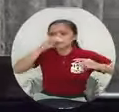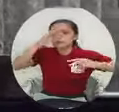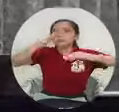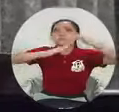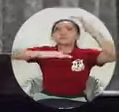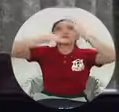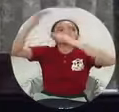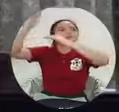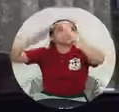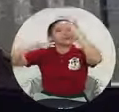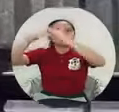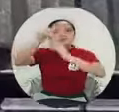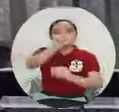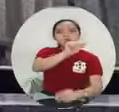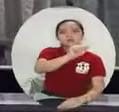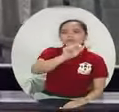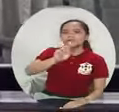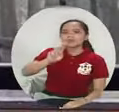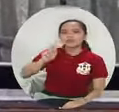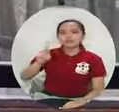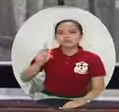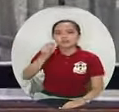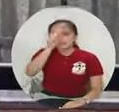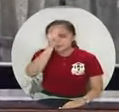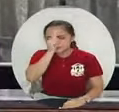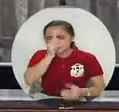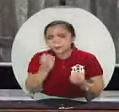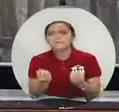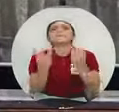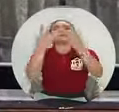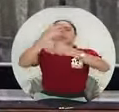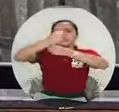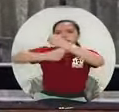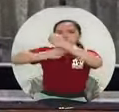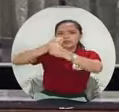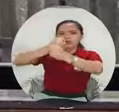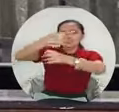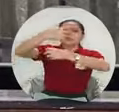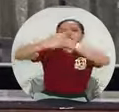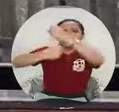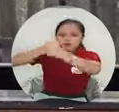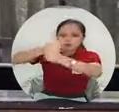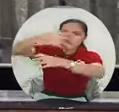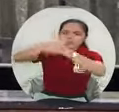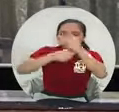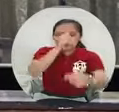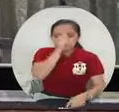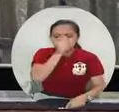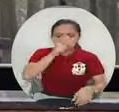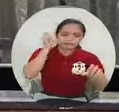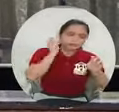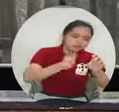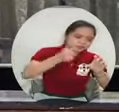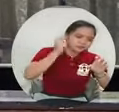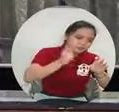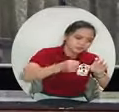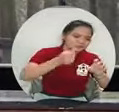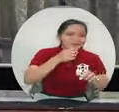Moses freed the slave people of God after 400 years being